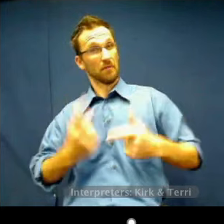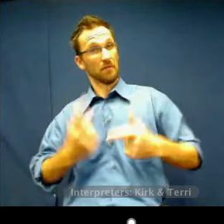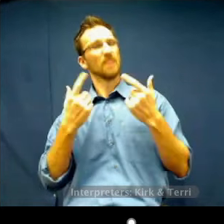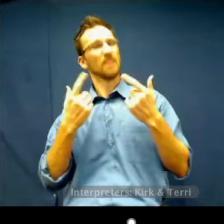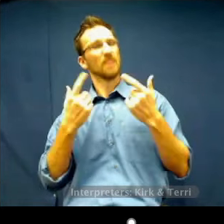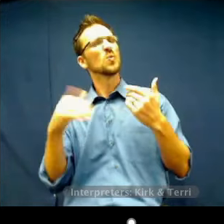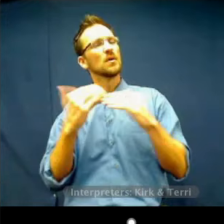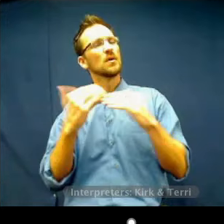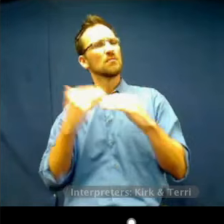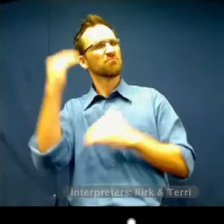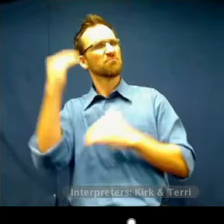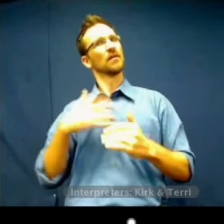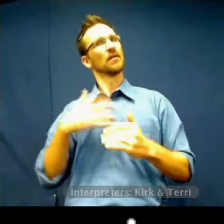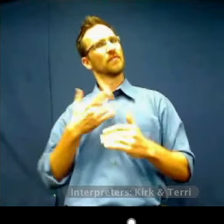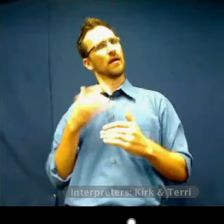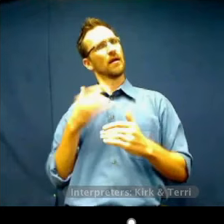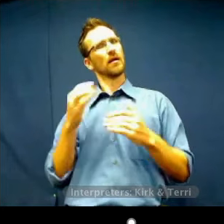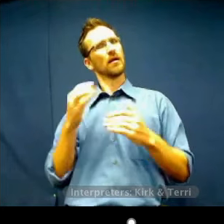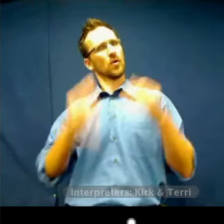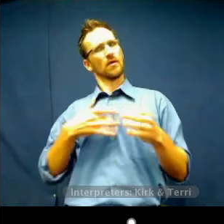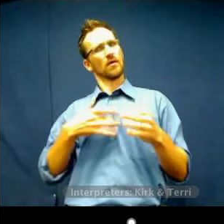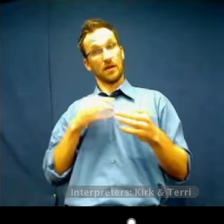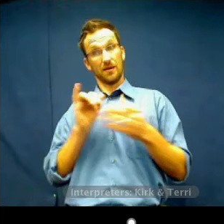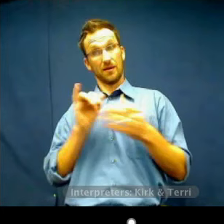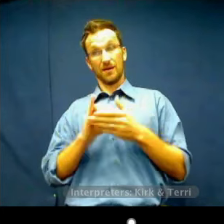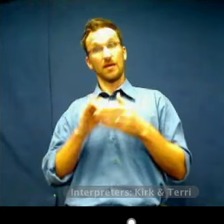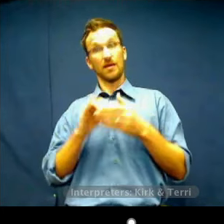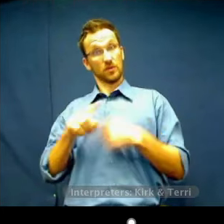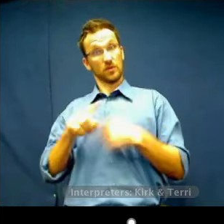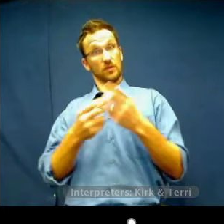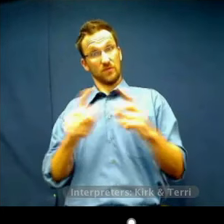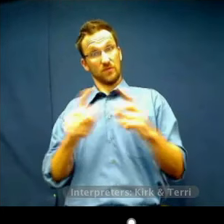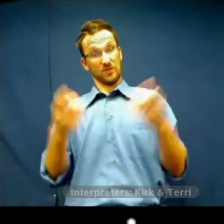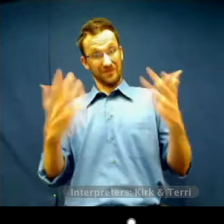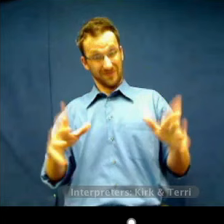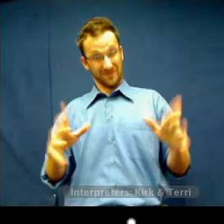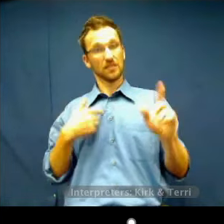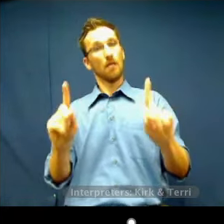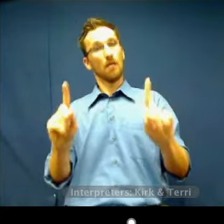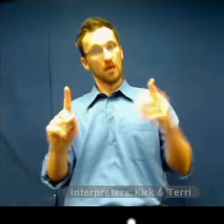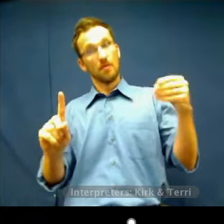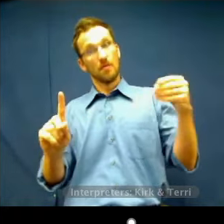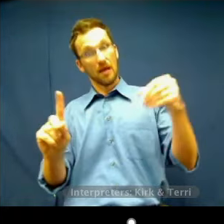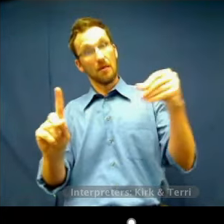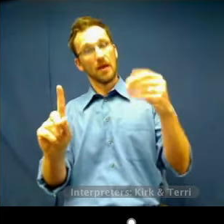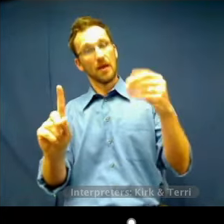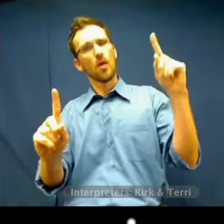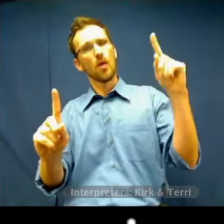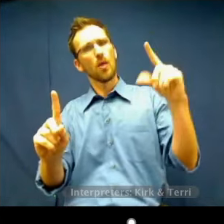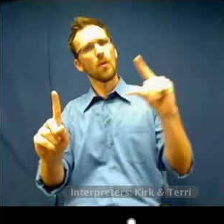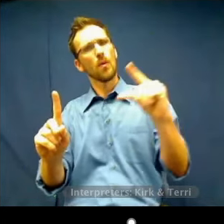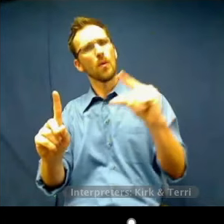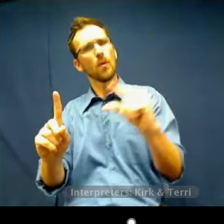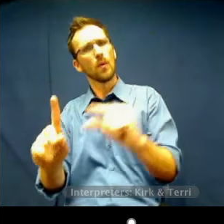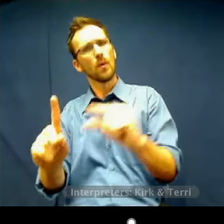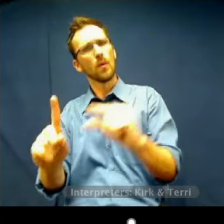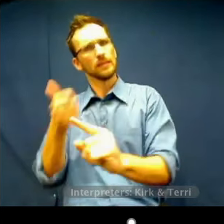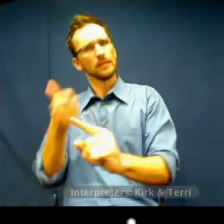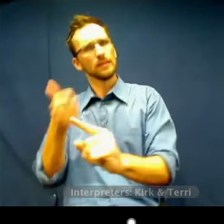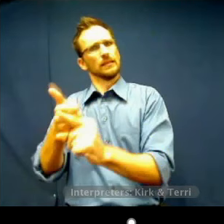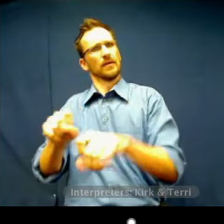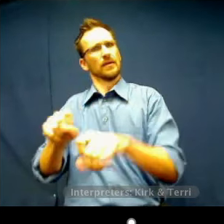to, when appropriate, become fully self-supporting. So the purpose of that kind of alimony today is